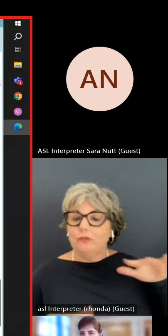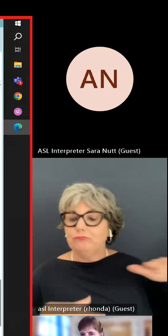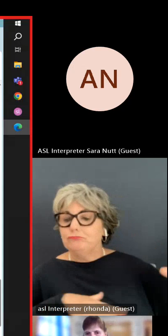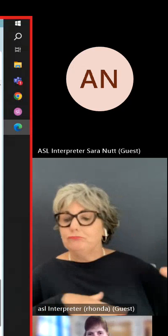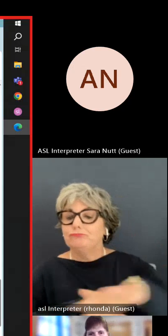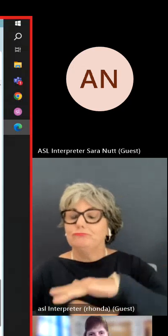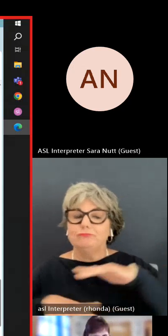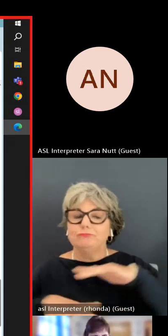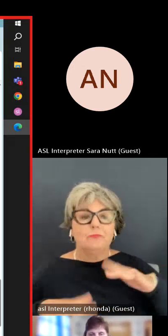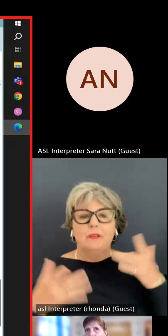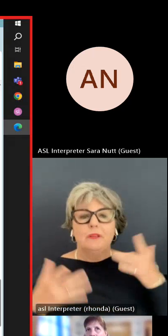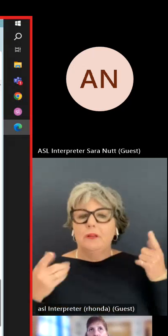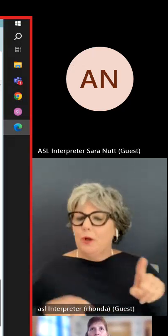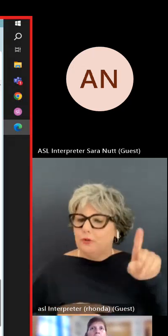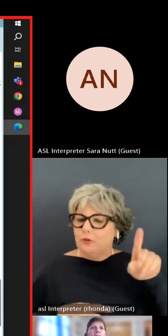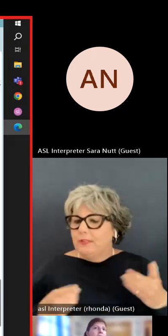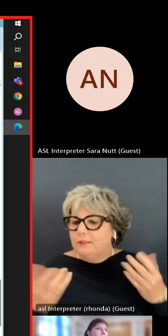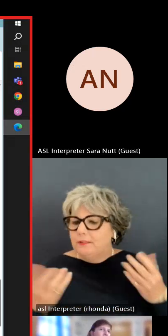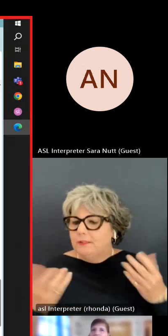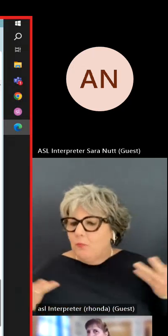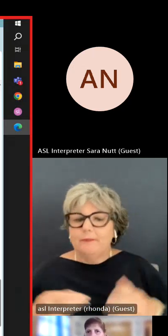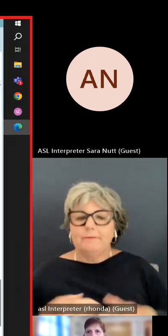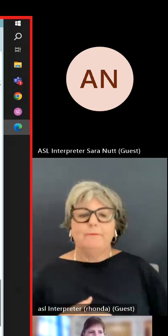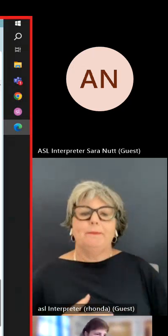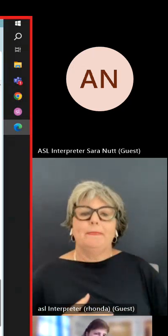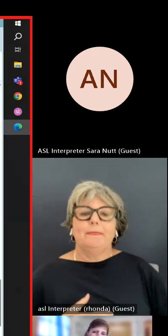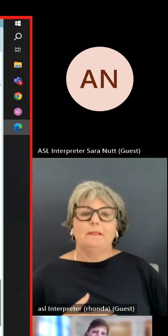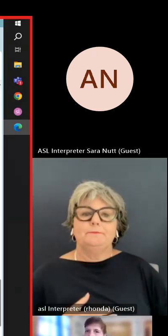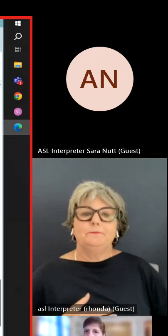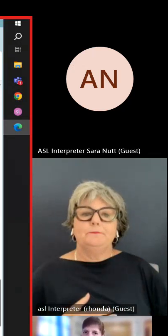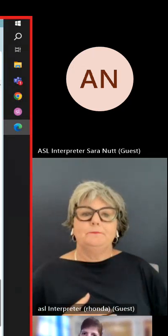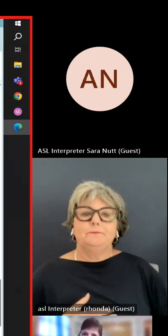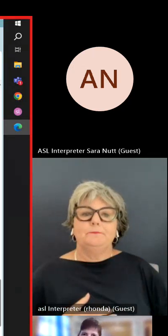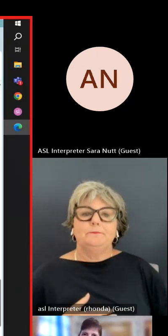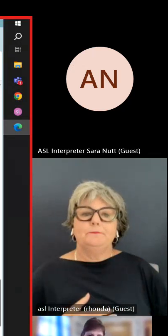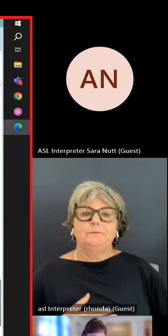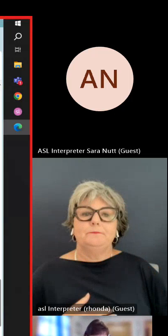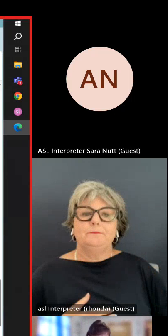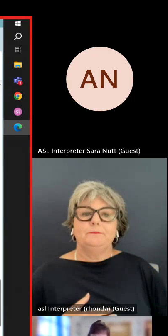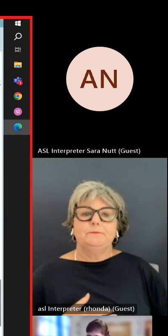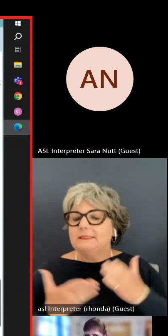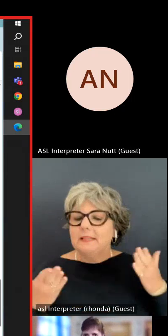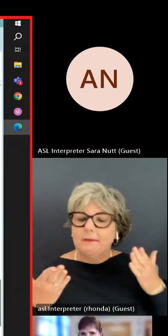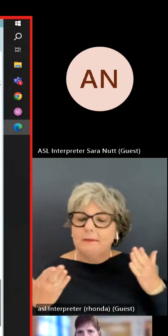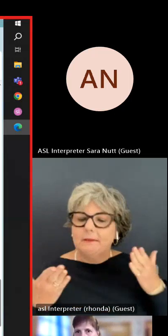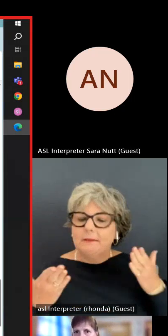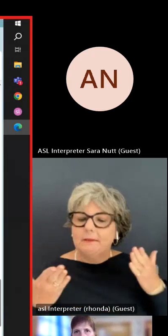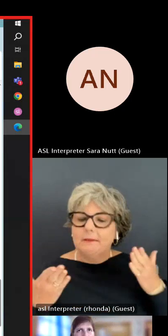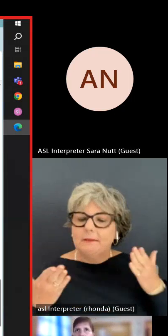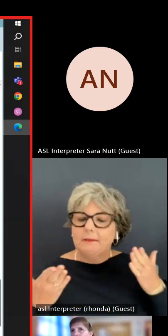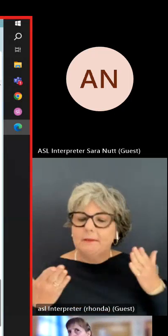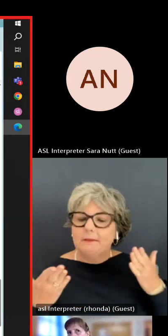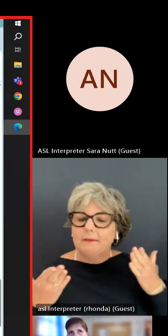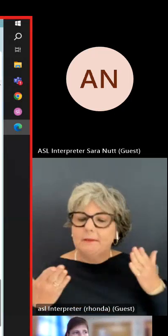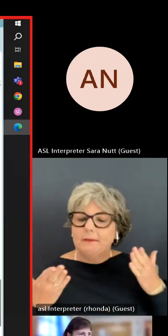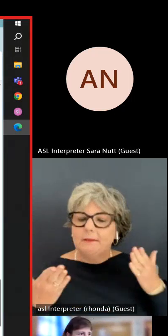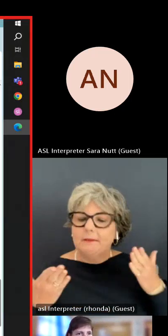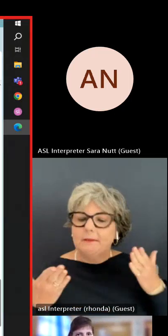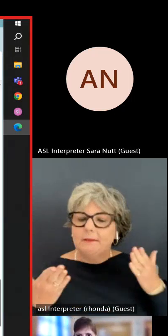So what you'll need today, you'll just need some kind of recording device, paper and